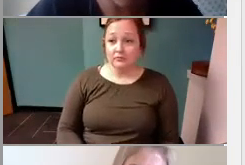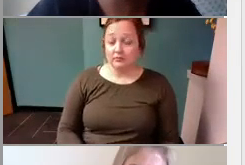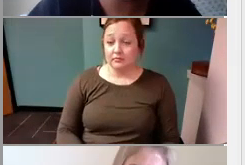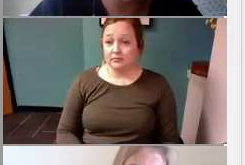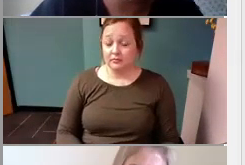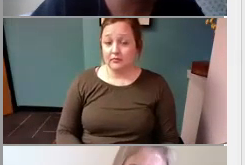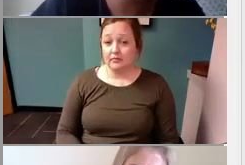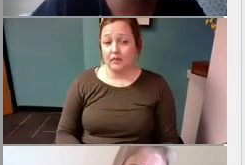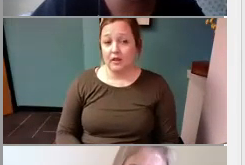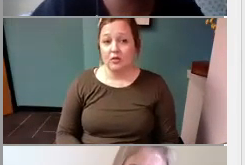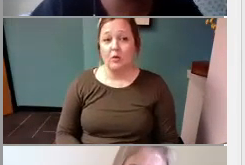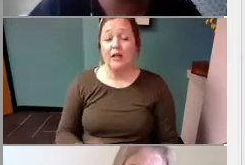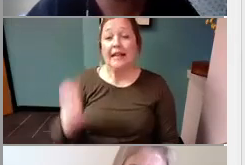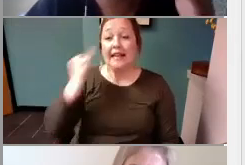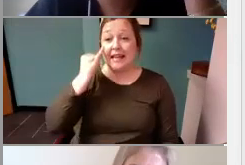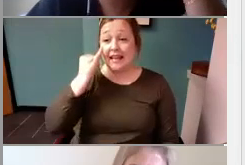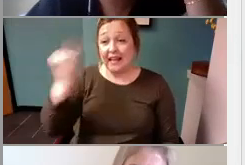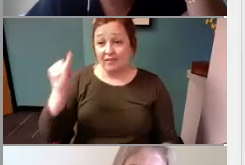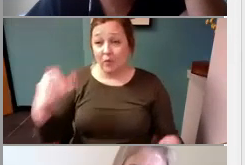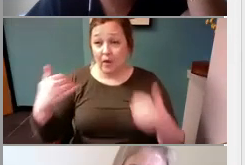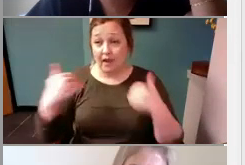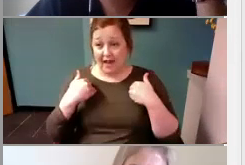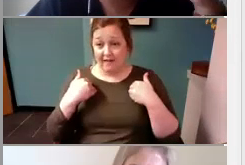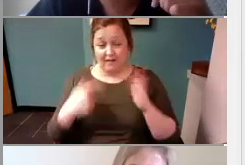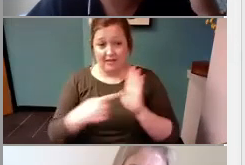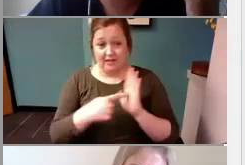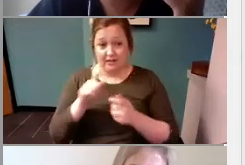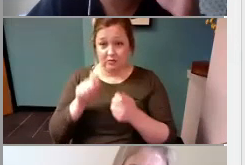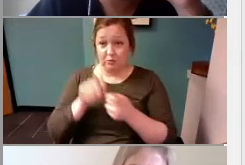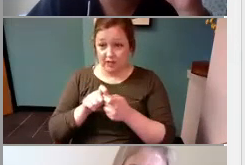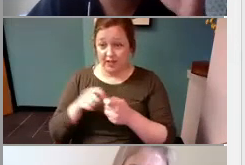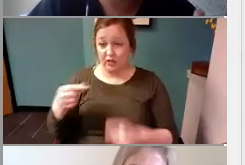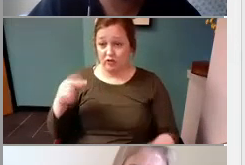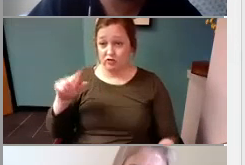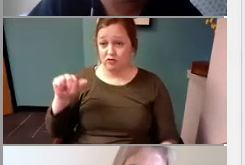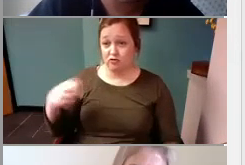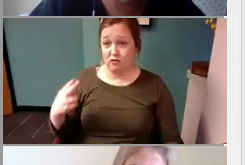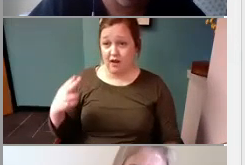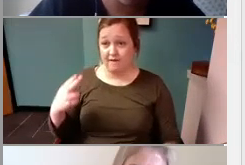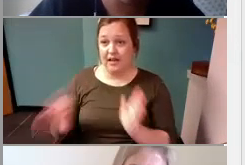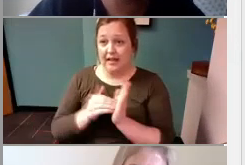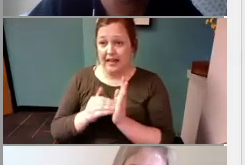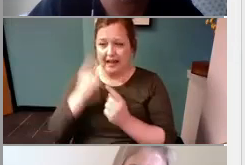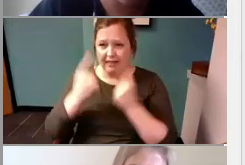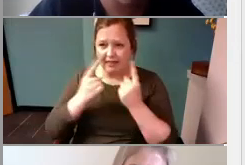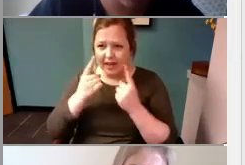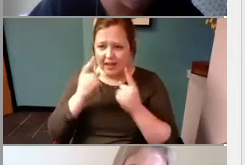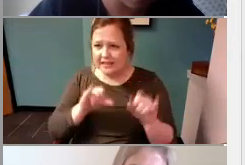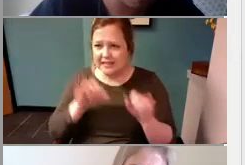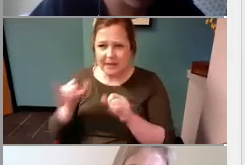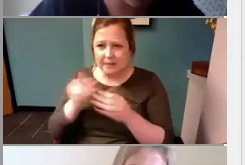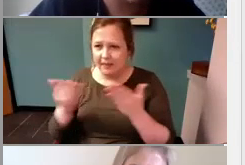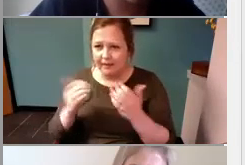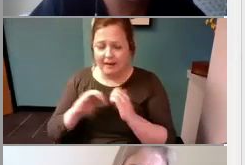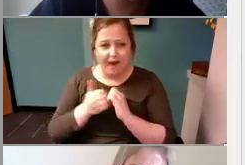So let's say that we have this particular graph, and now again we are going to think about the same thing, right? How do we represent this